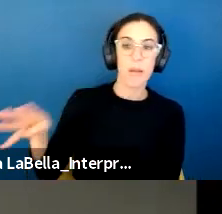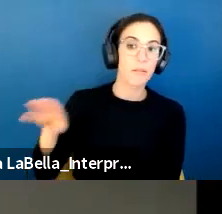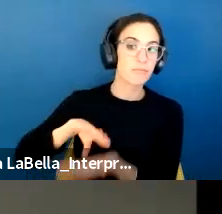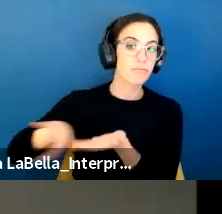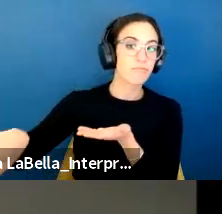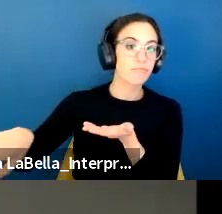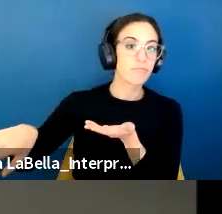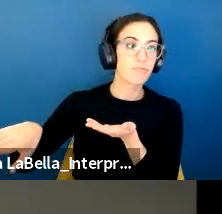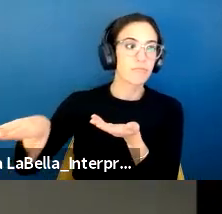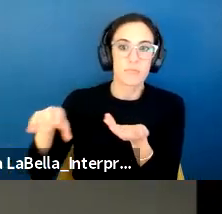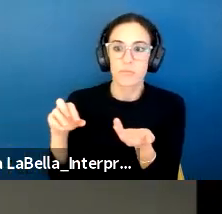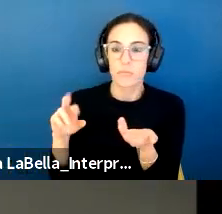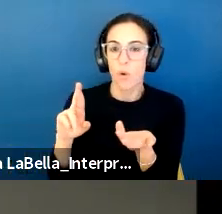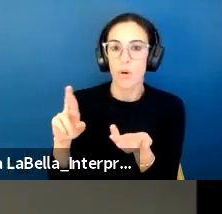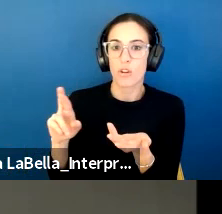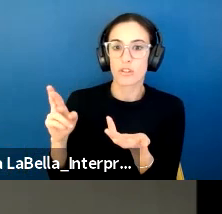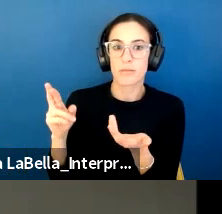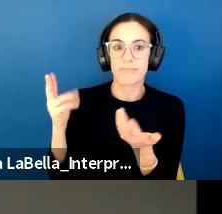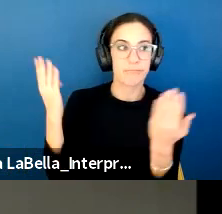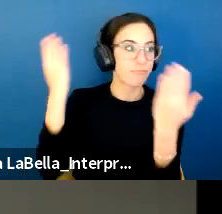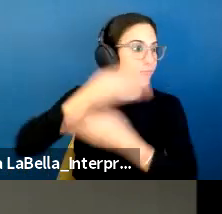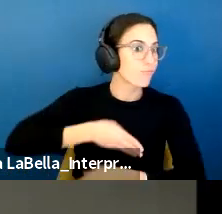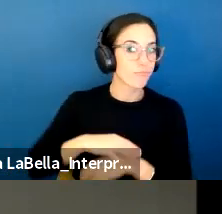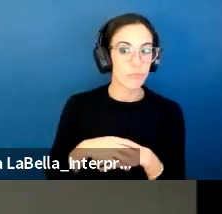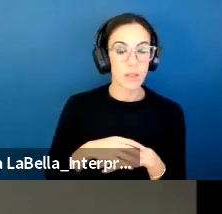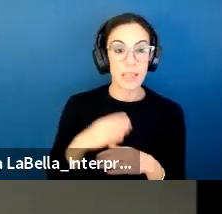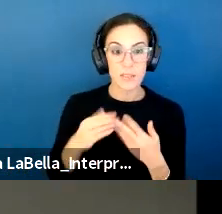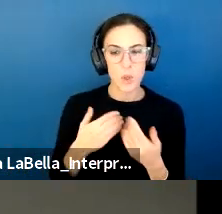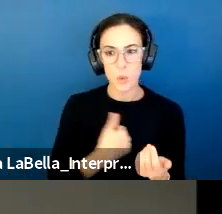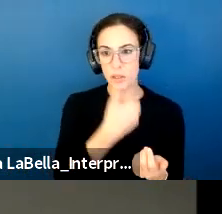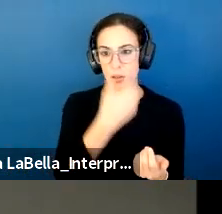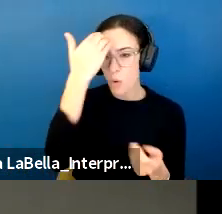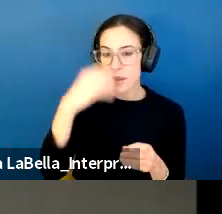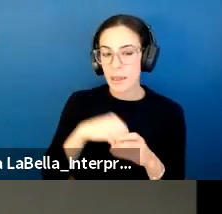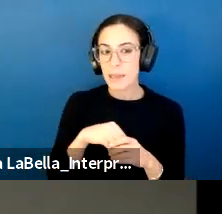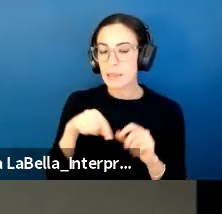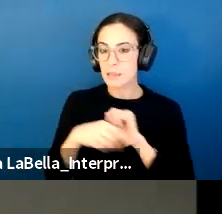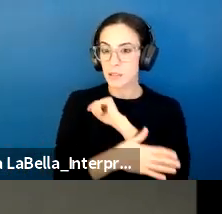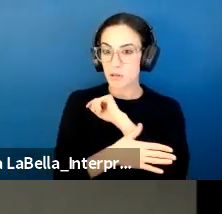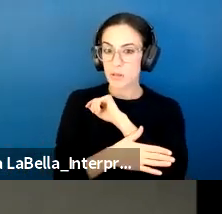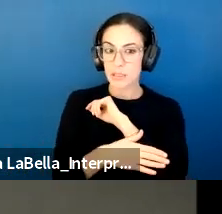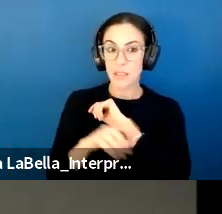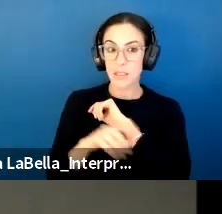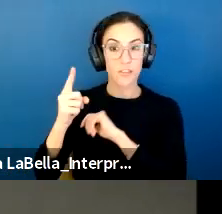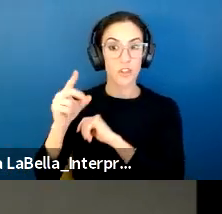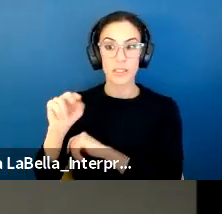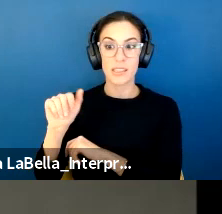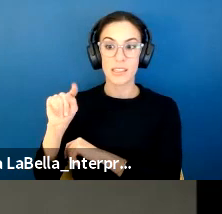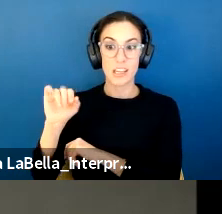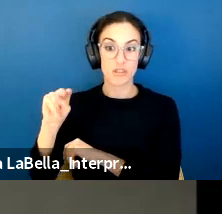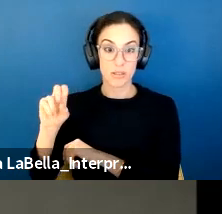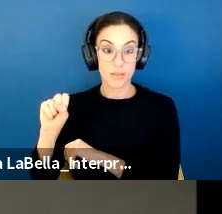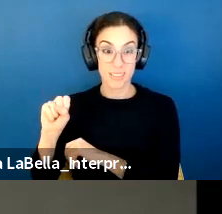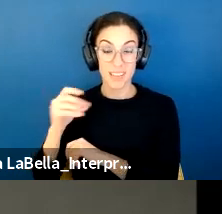even though we know in the country, Indigenous First Nations residents and